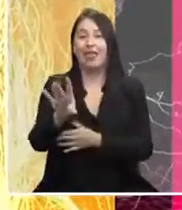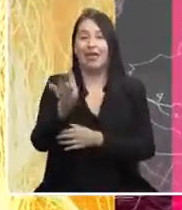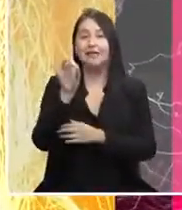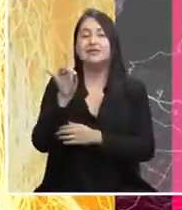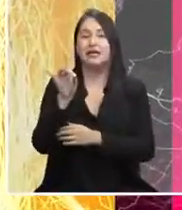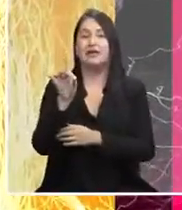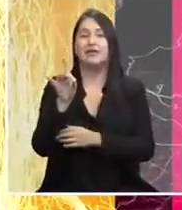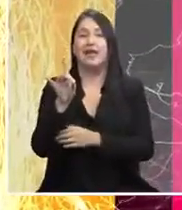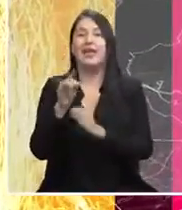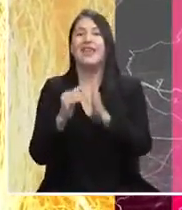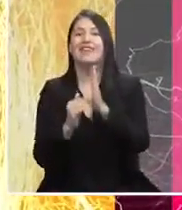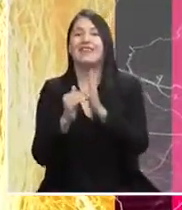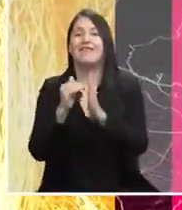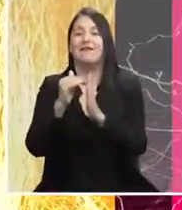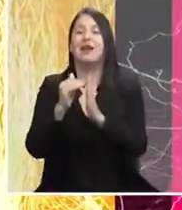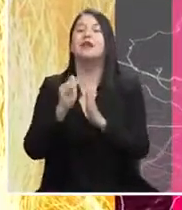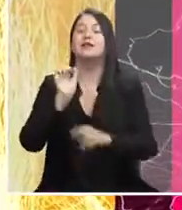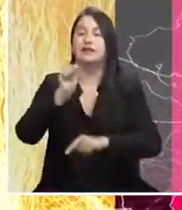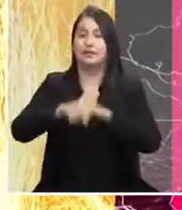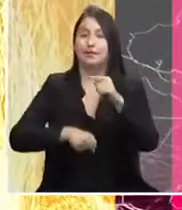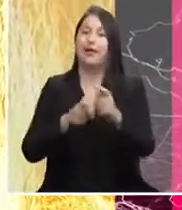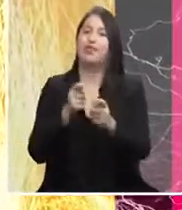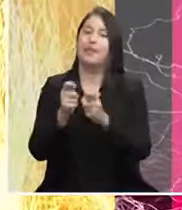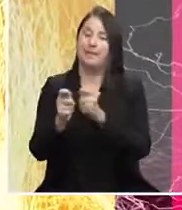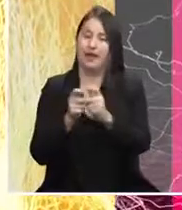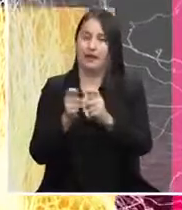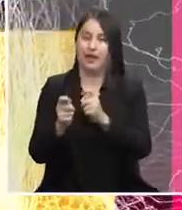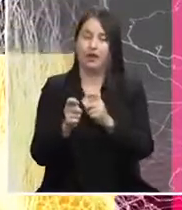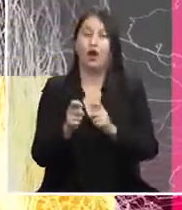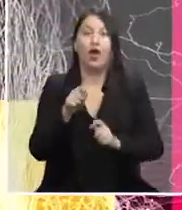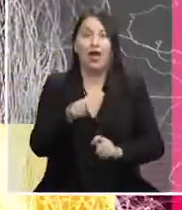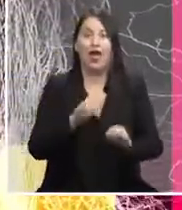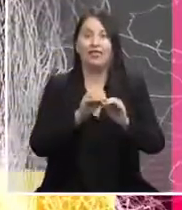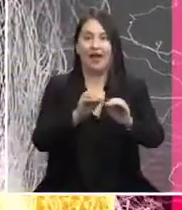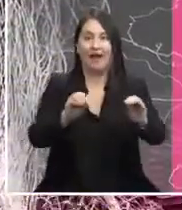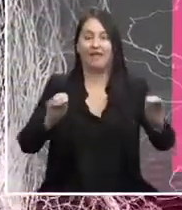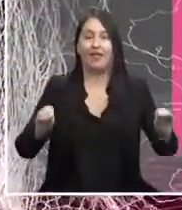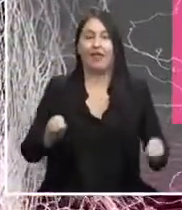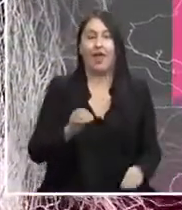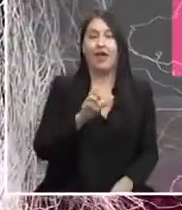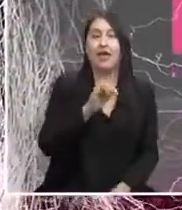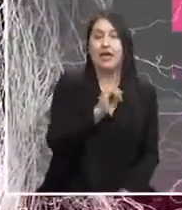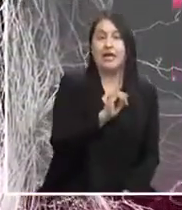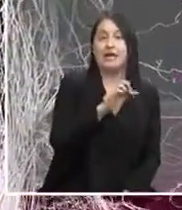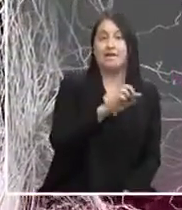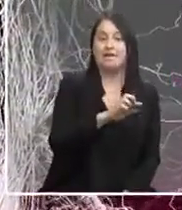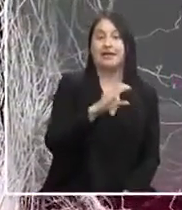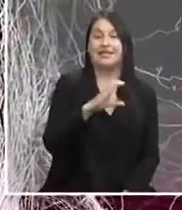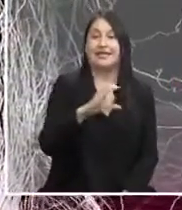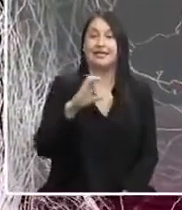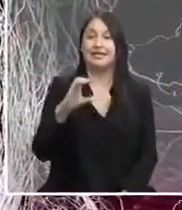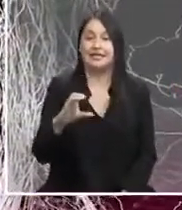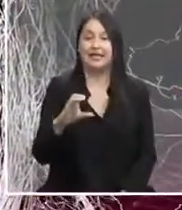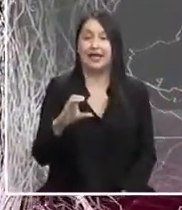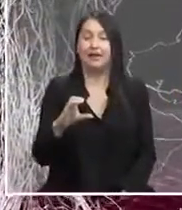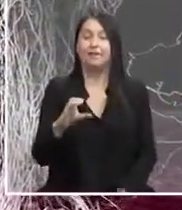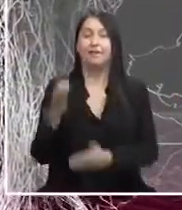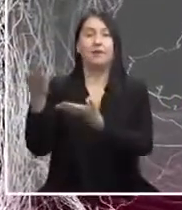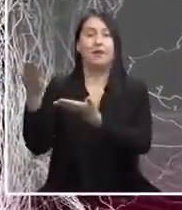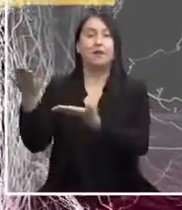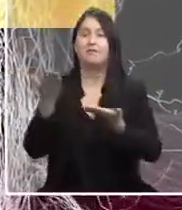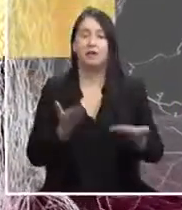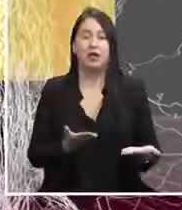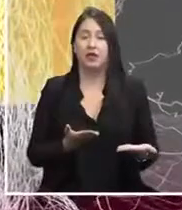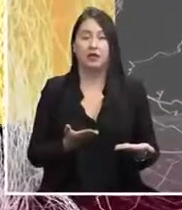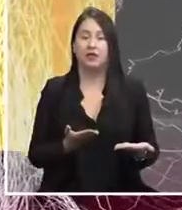Now, these dire warnings from the IPCC came on the heels of news stories from across the world